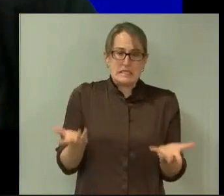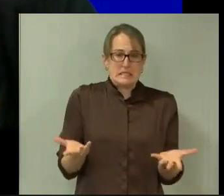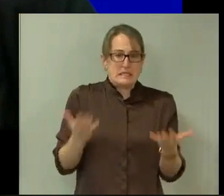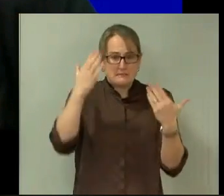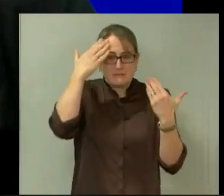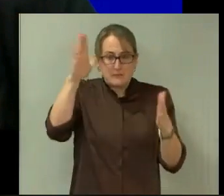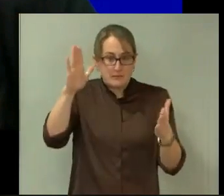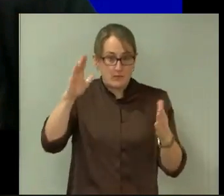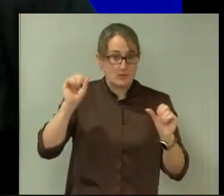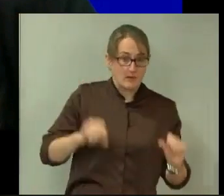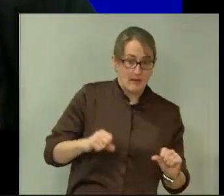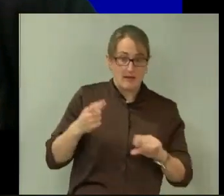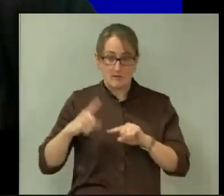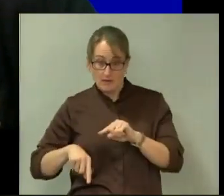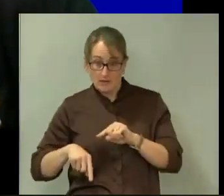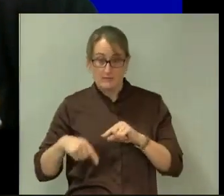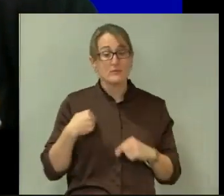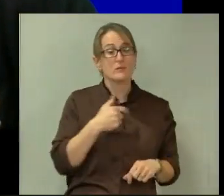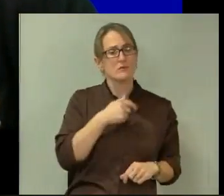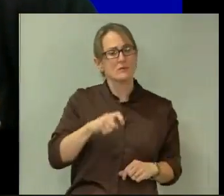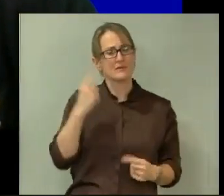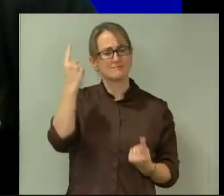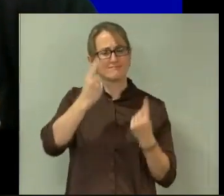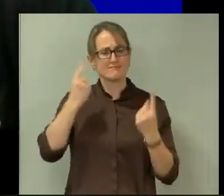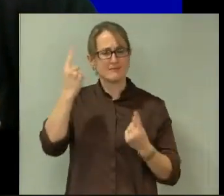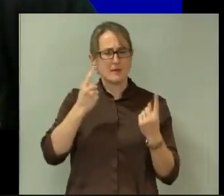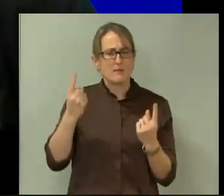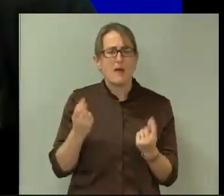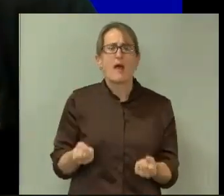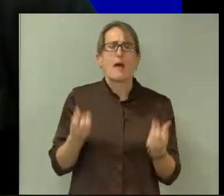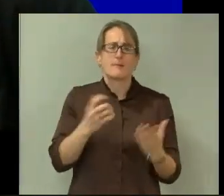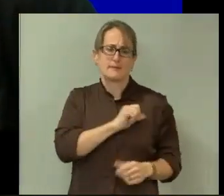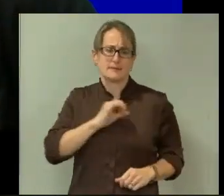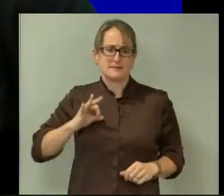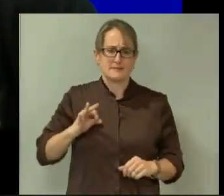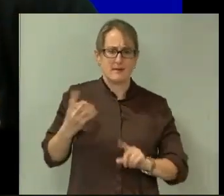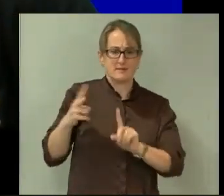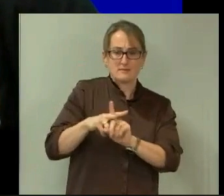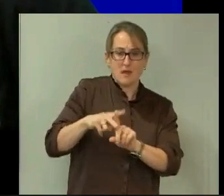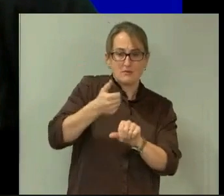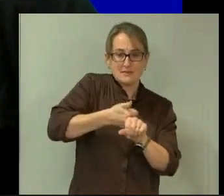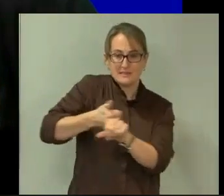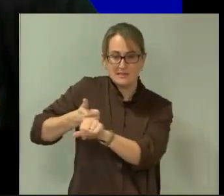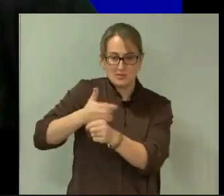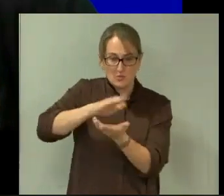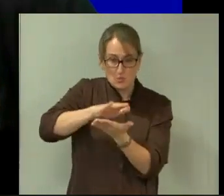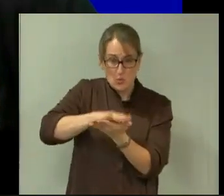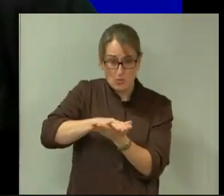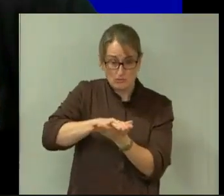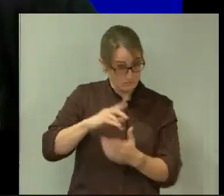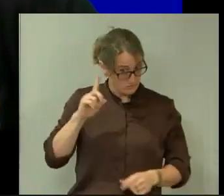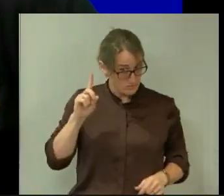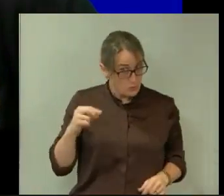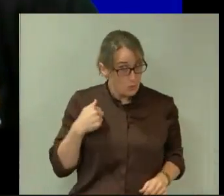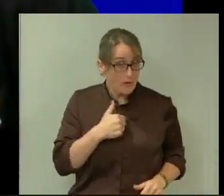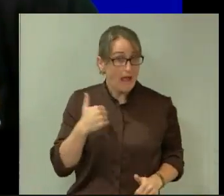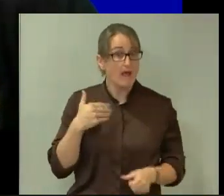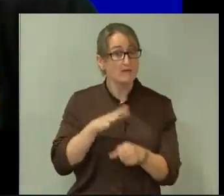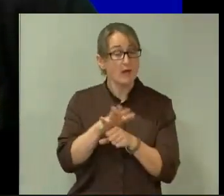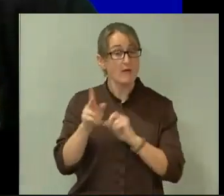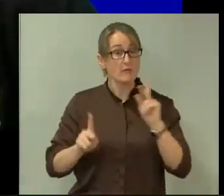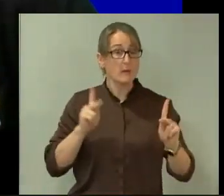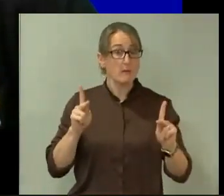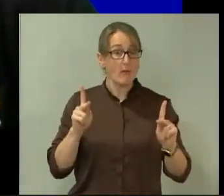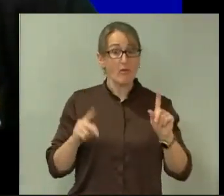look into staffing ratios to make sure that there are enough people to handle all of it.